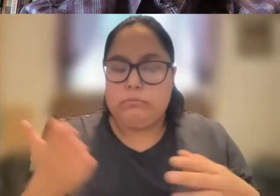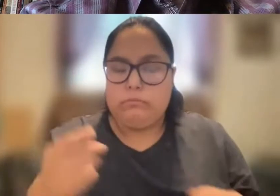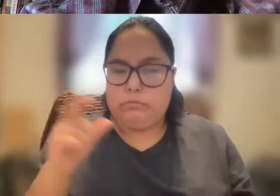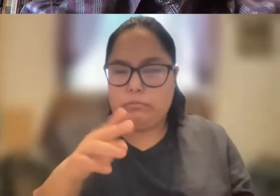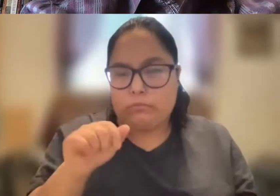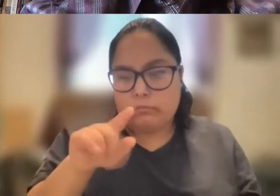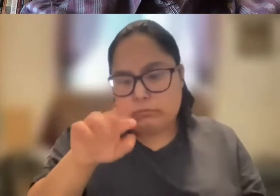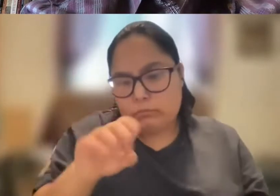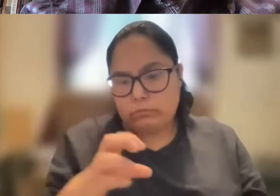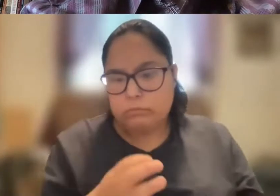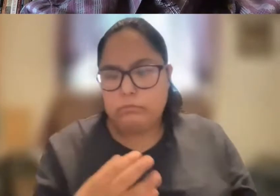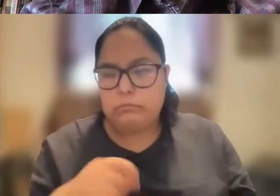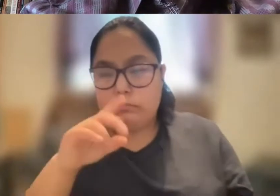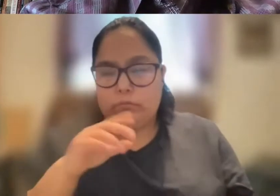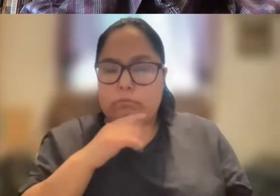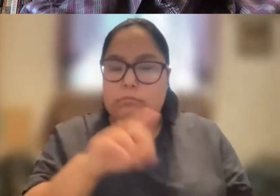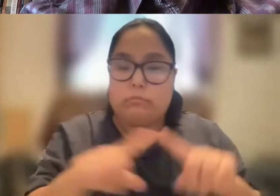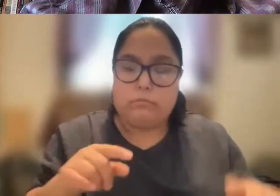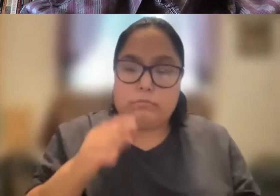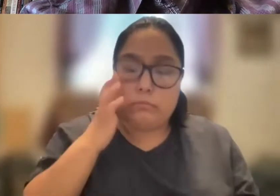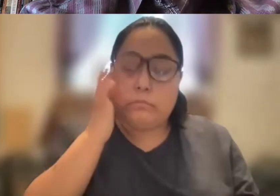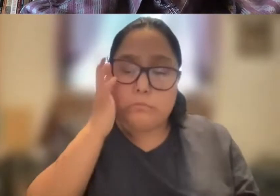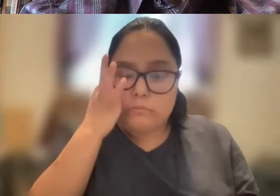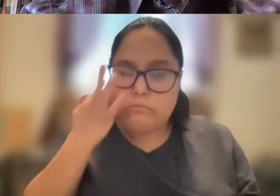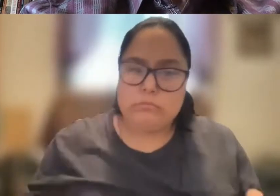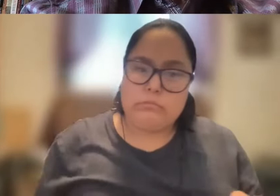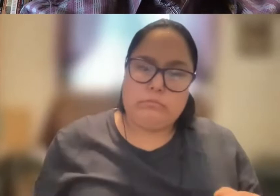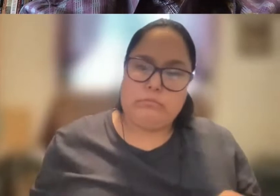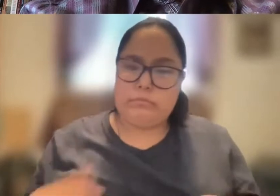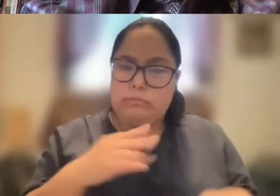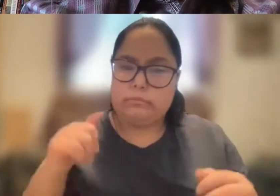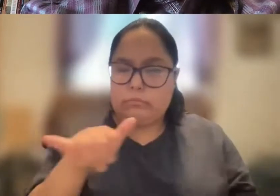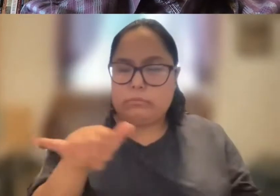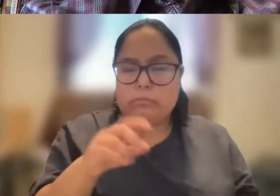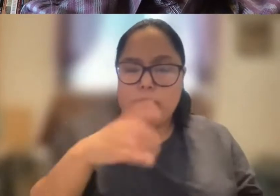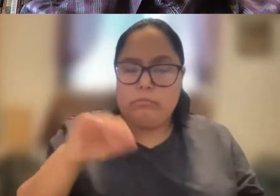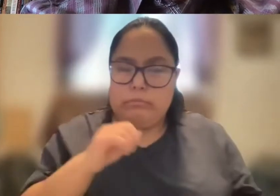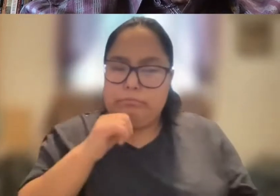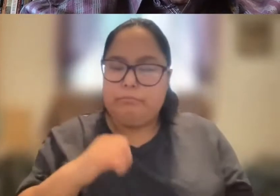That does not negate my skill set, nor does it negate my dedication and commitment to my country.